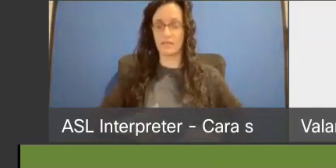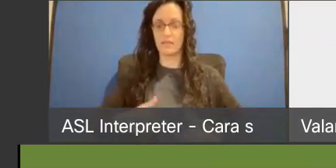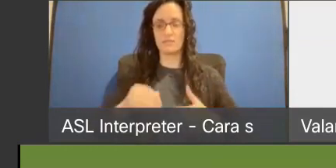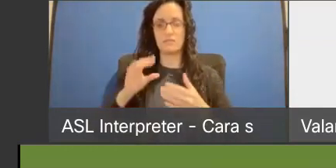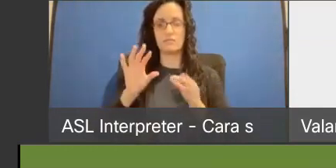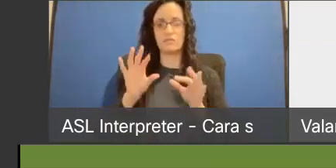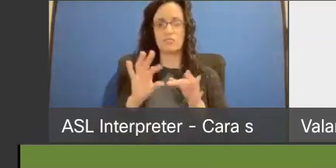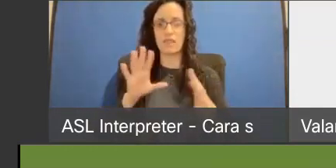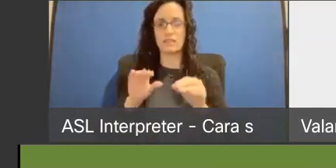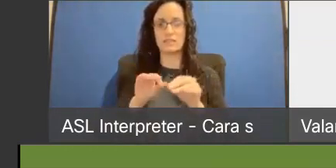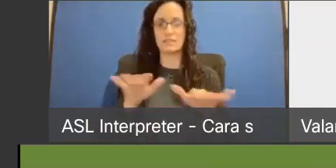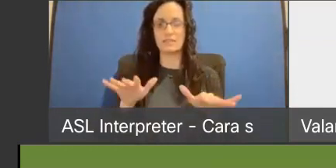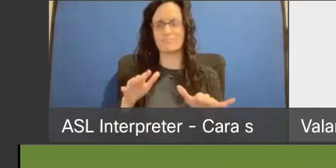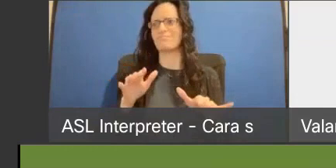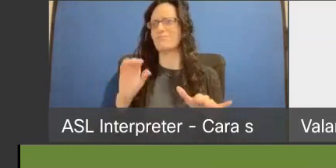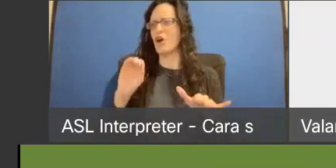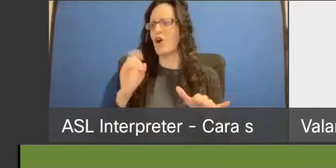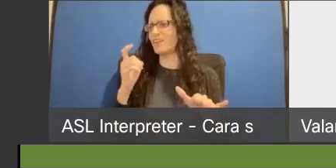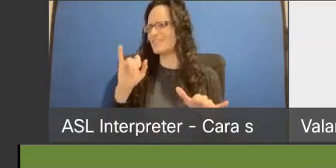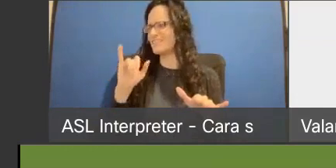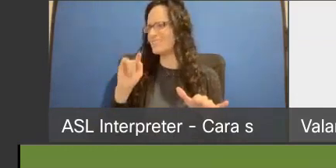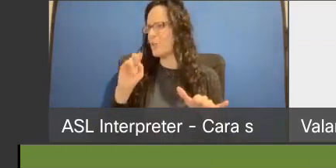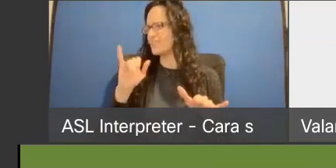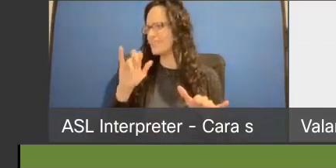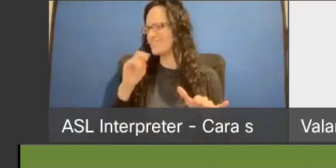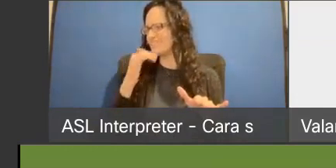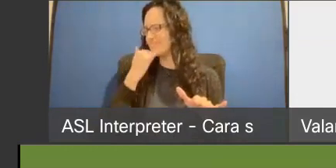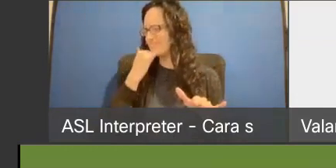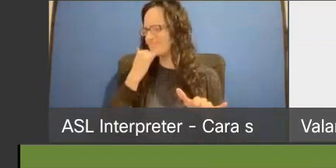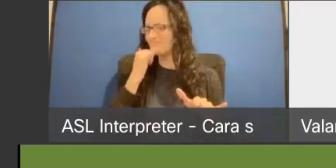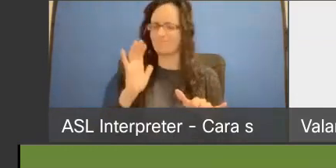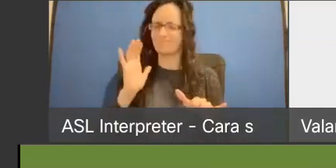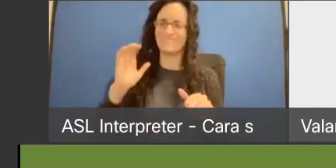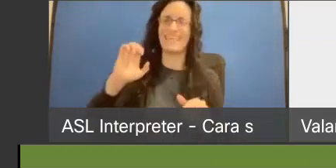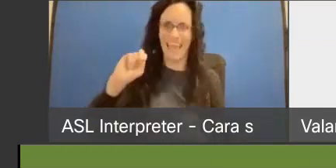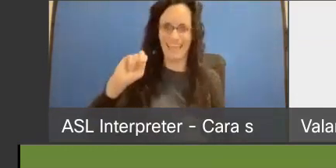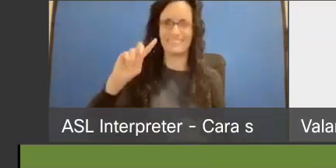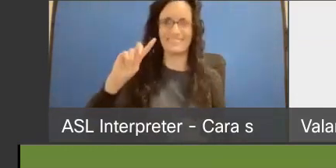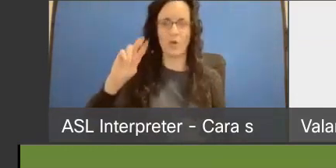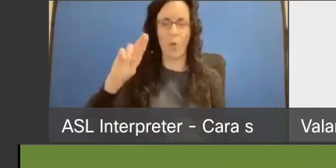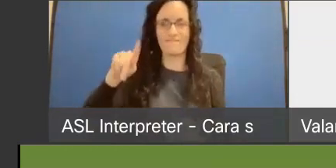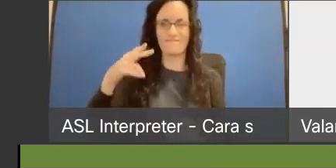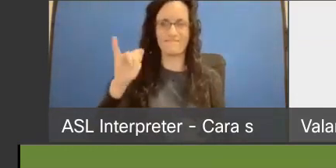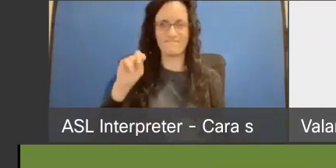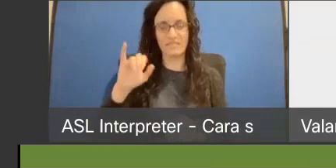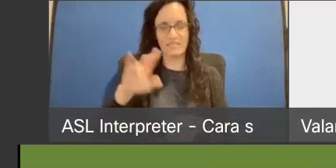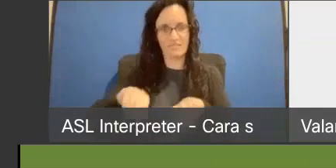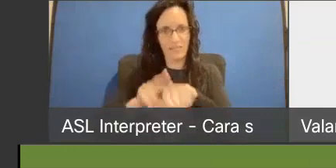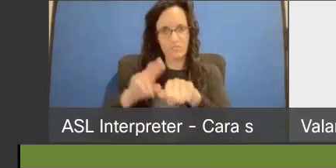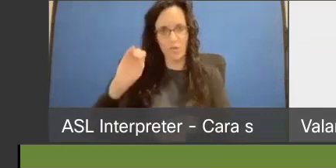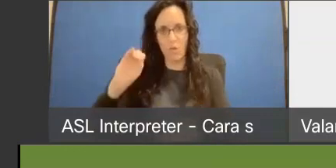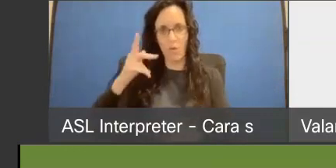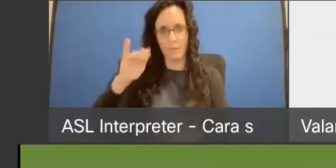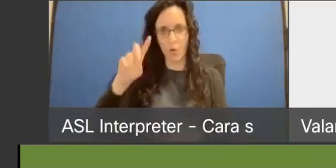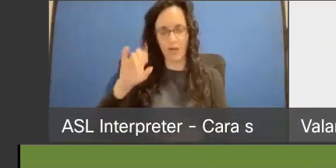was going to say oxytocin. It's not oxytocin. It's endorphins, which are sort of a natural opioid, right? Which help us feel